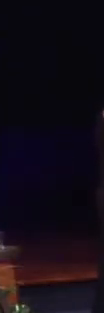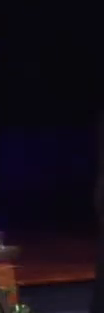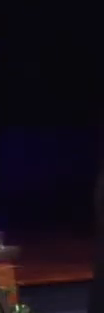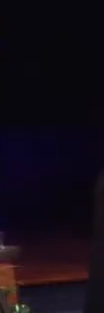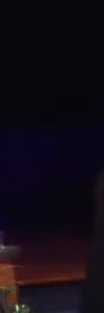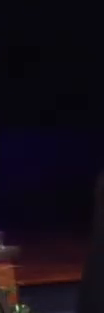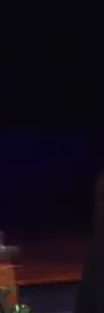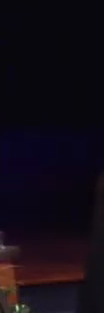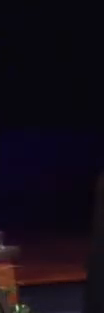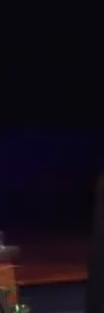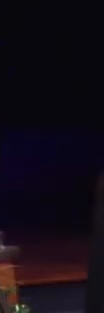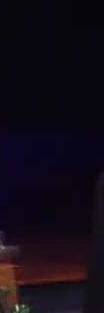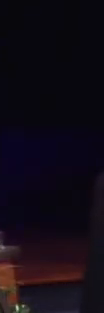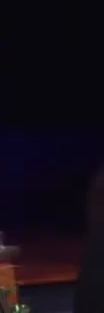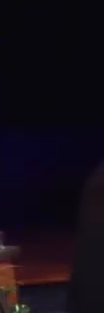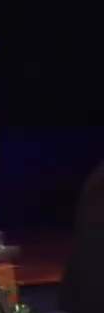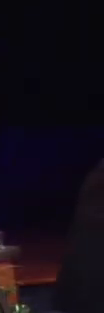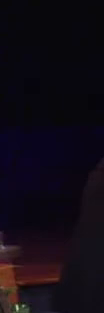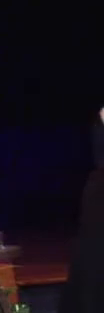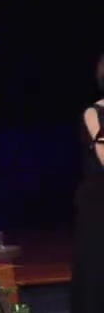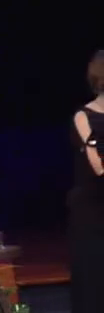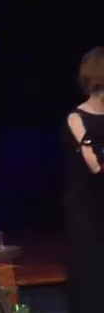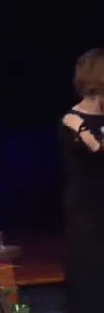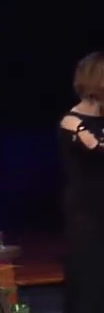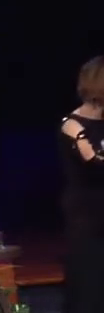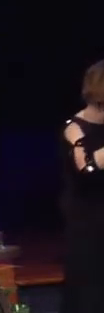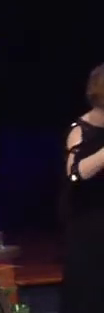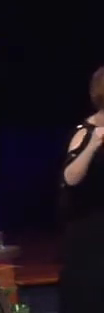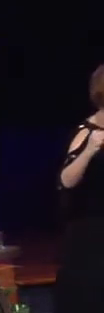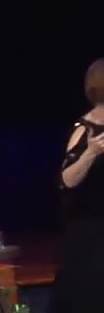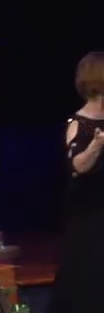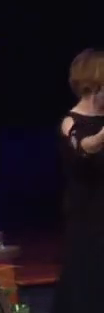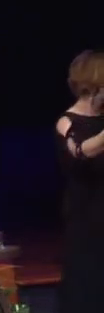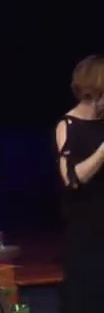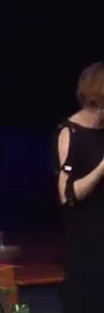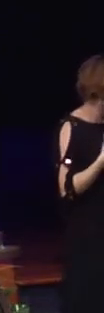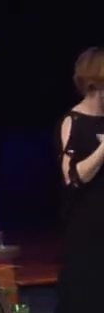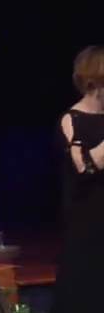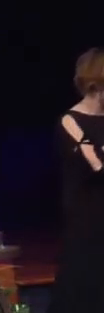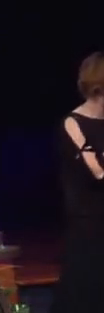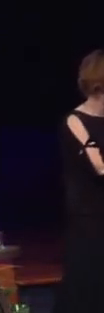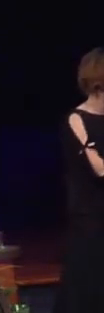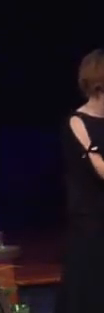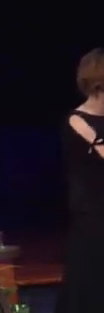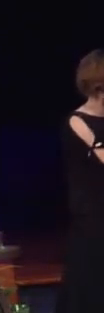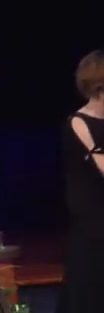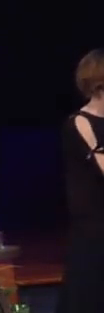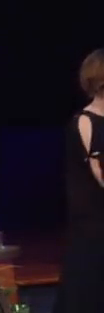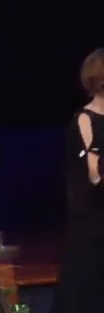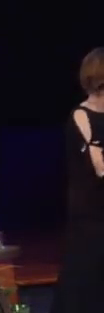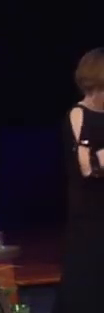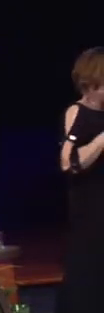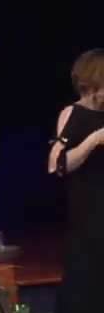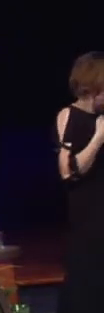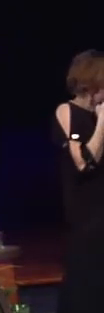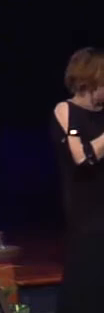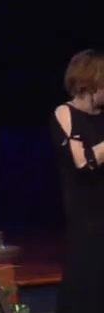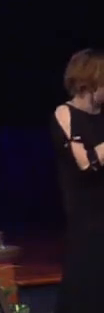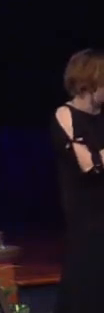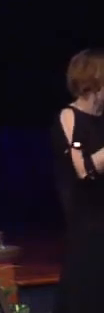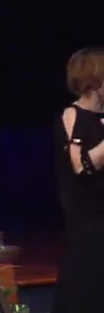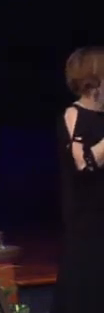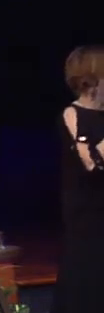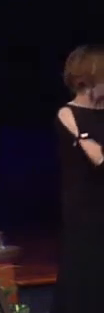bringing together a diverse group of individuals, recognizing we all think a little differently, and we explore these great principles